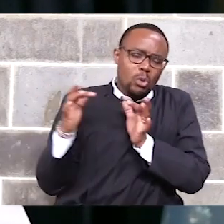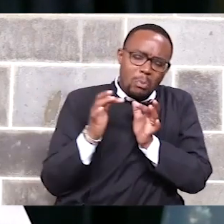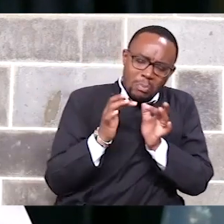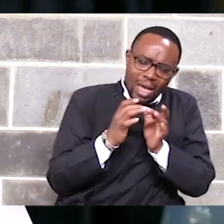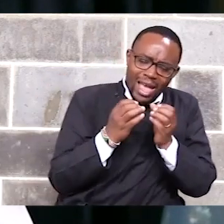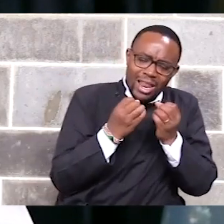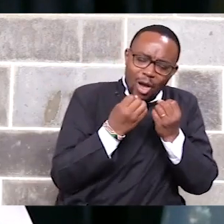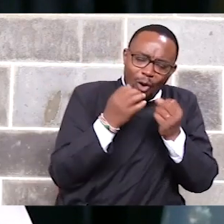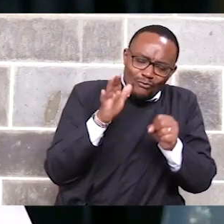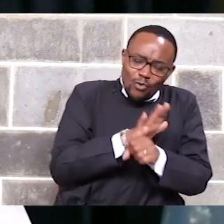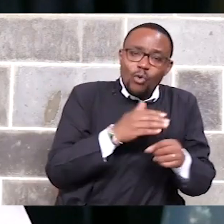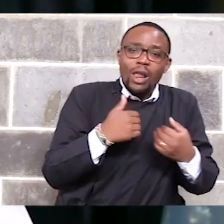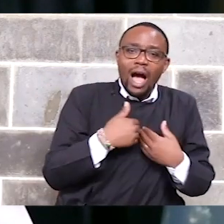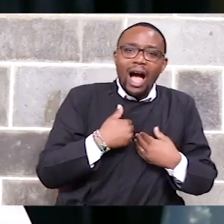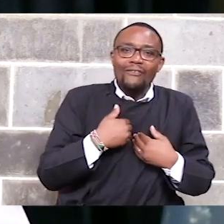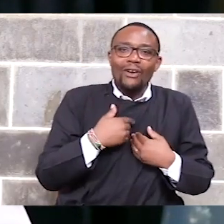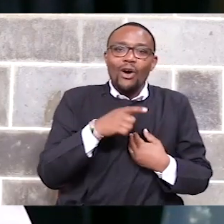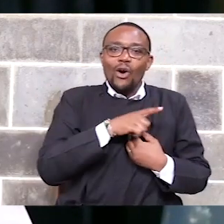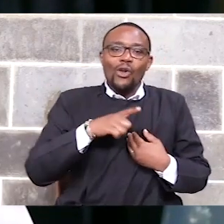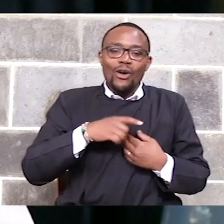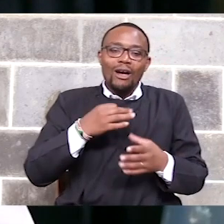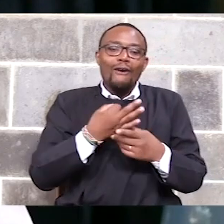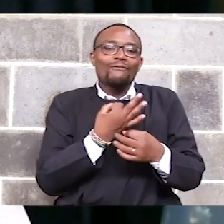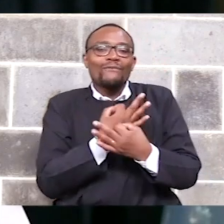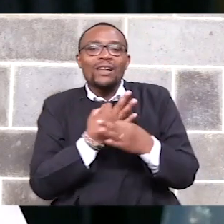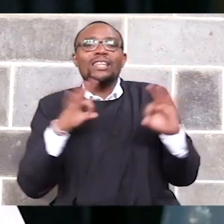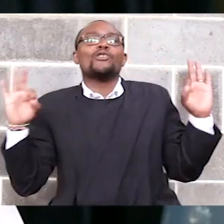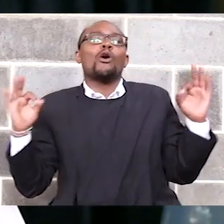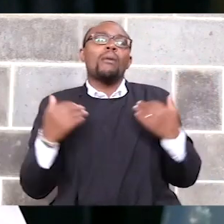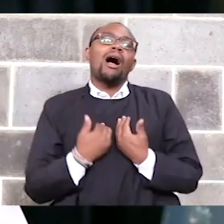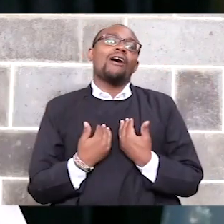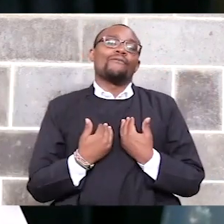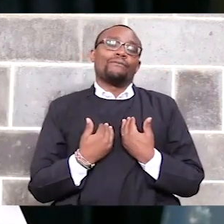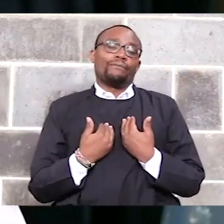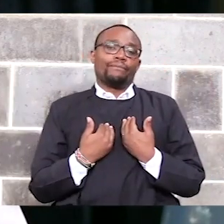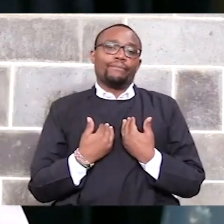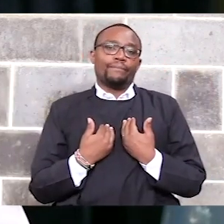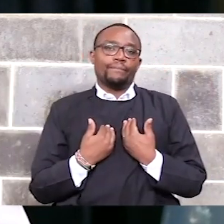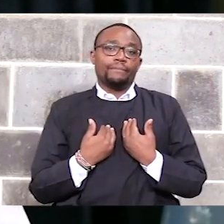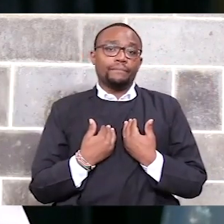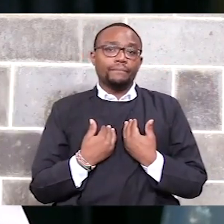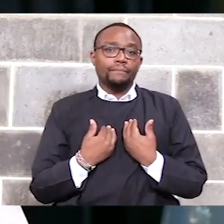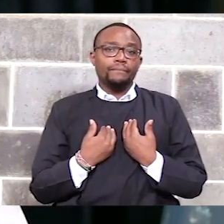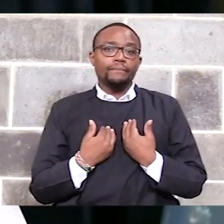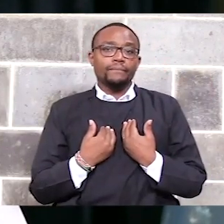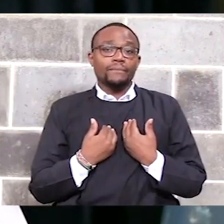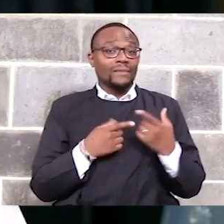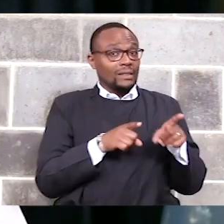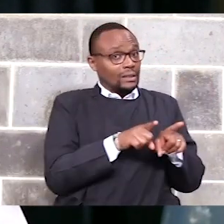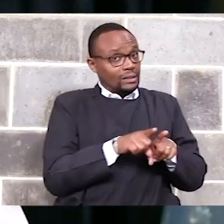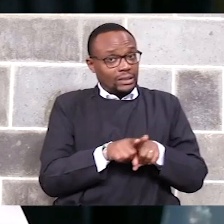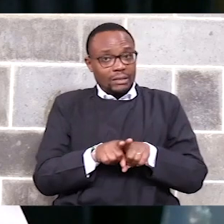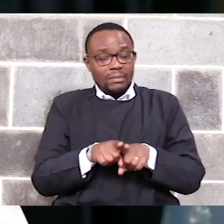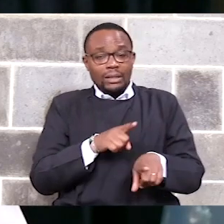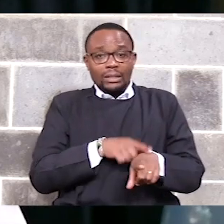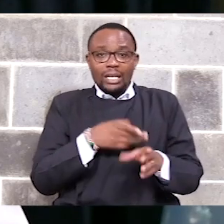them. For in your cross we have power. Shine in their lives, Jesus Christ. Even in this time